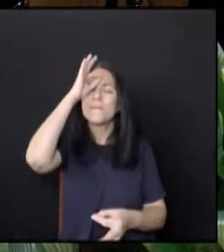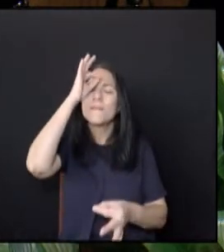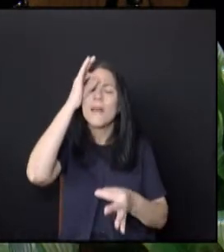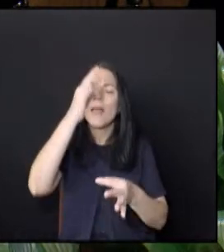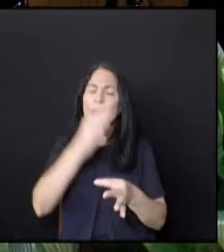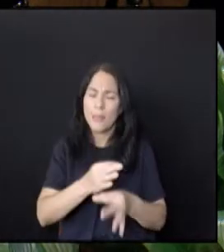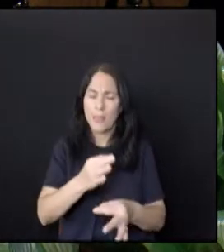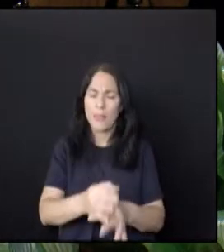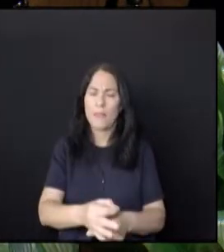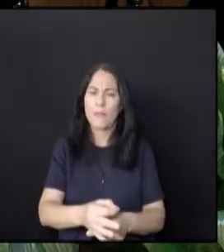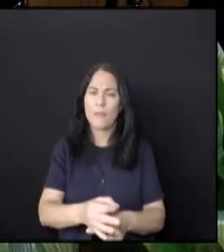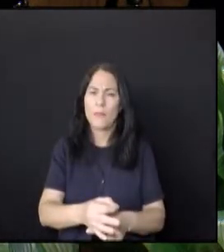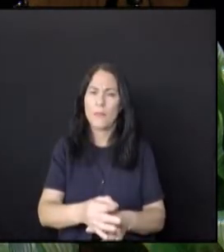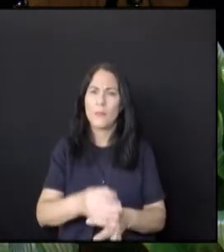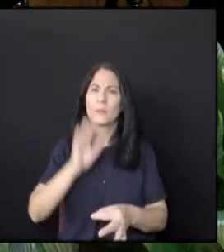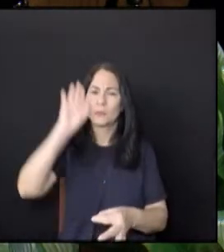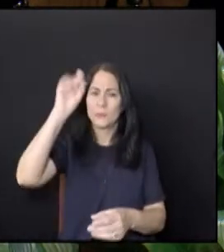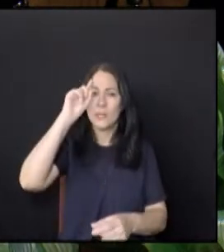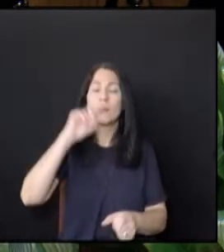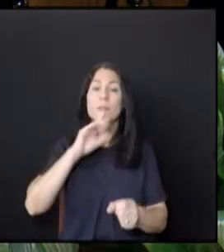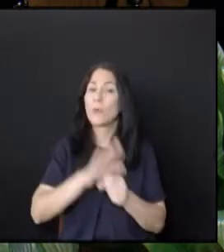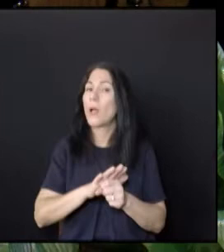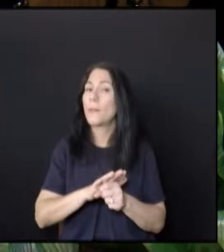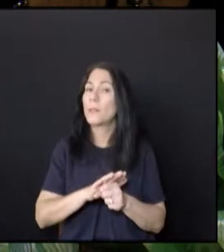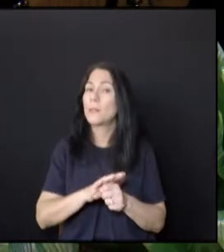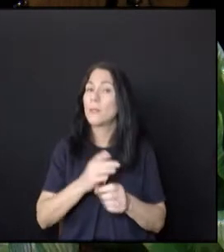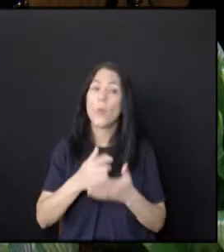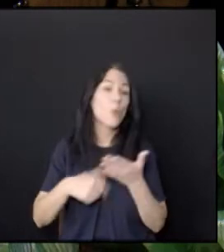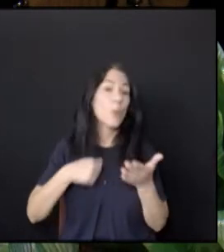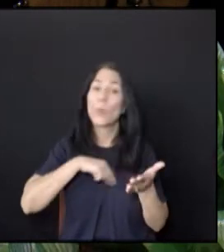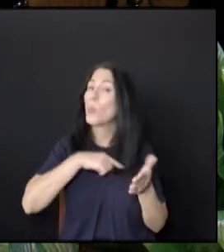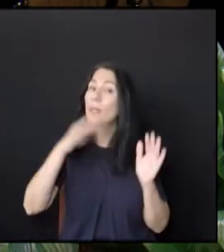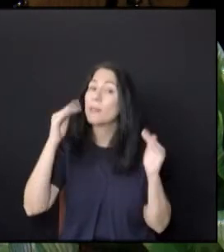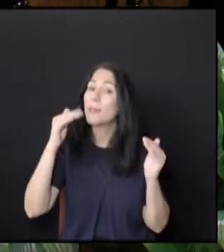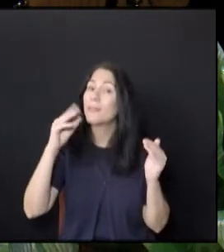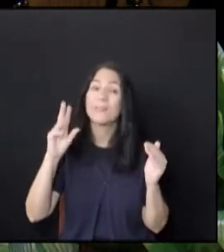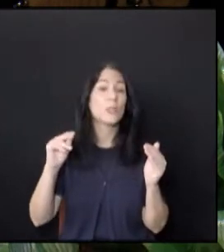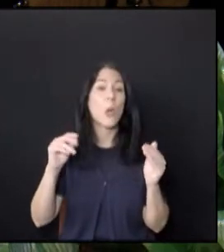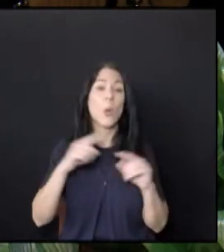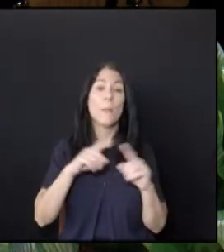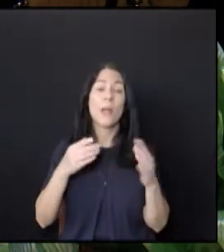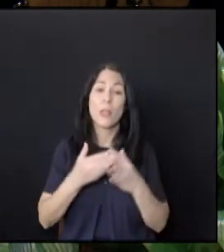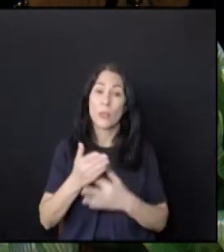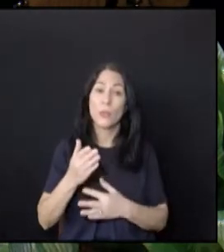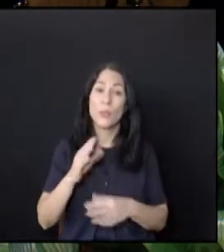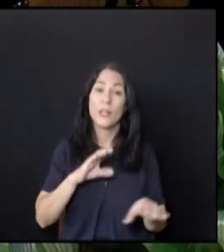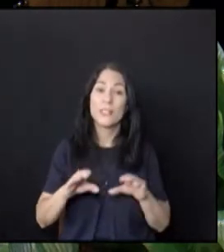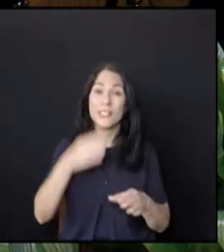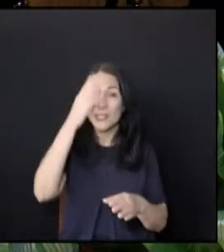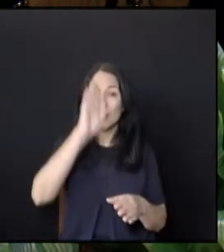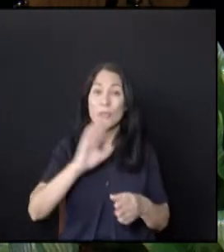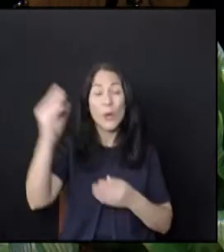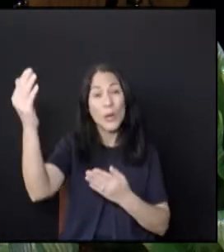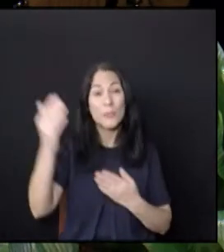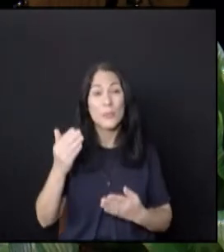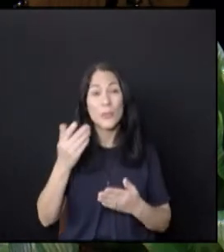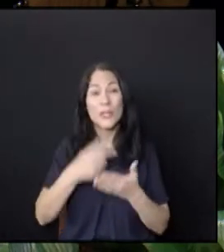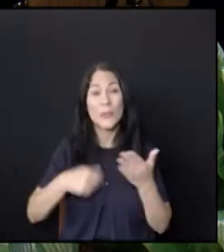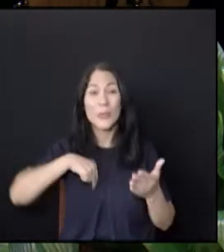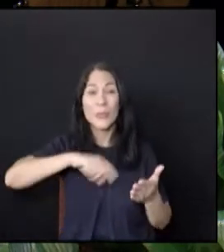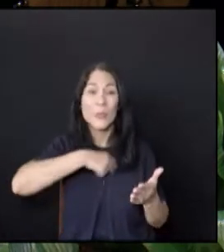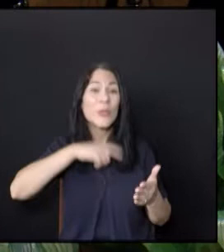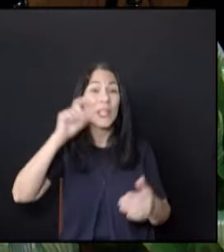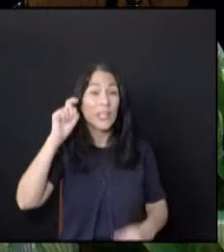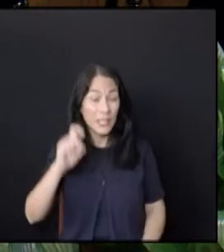promised. Is it what we expected? No. But through it, does God bring what we needed?